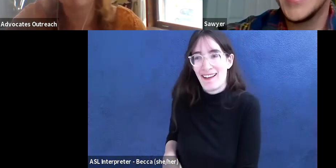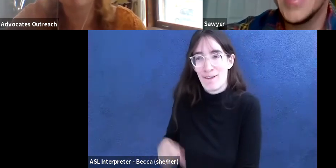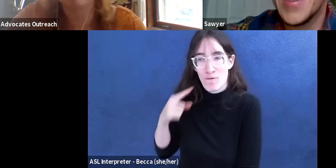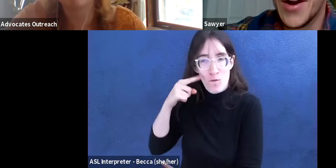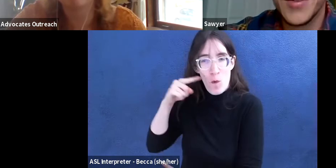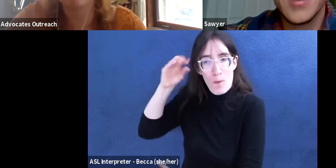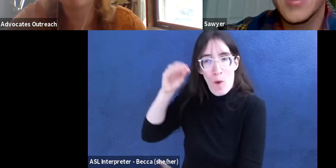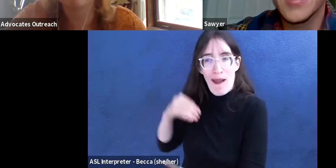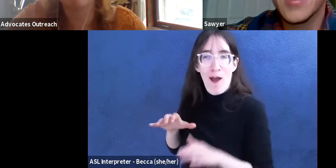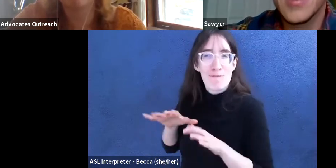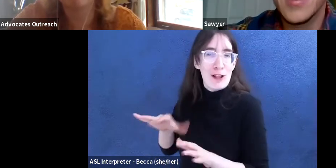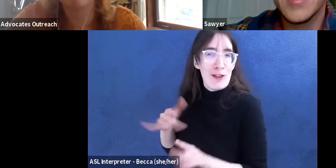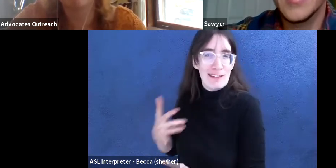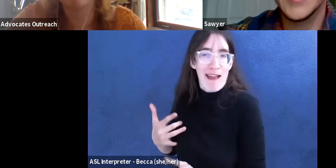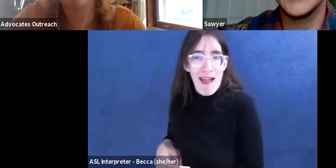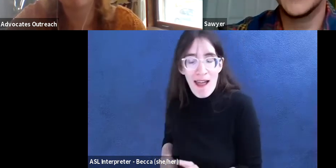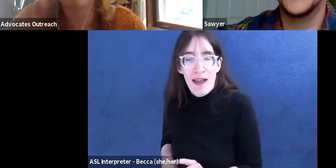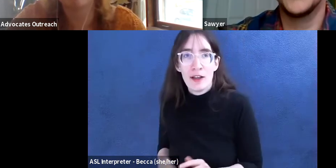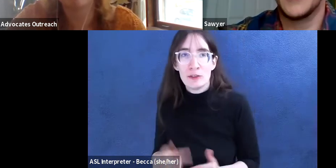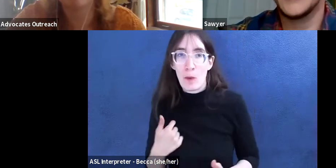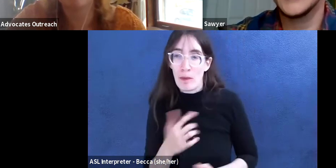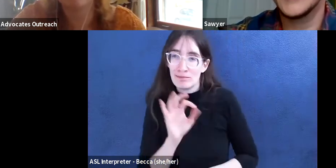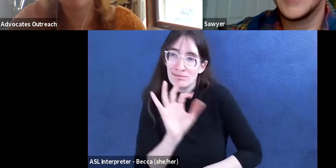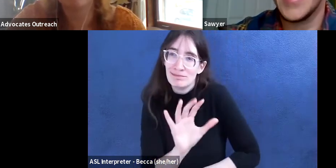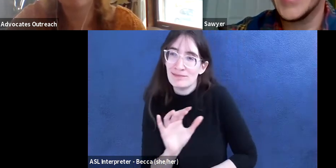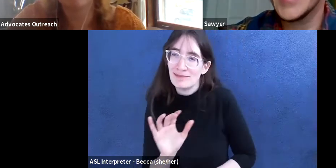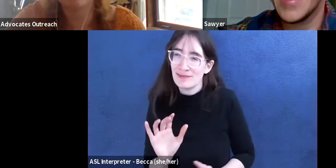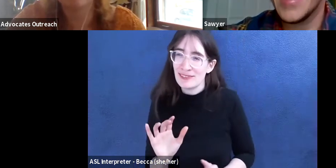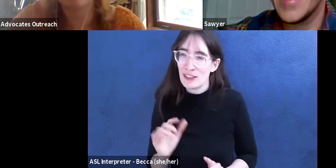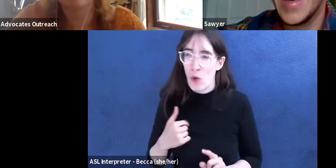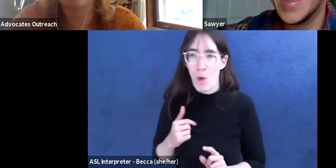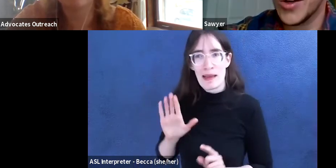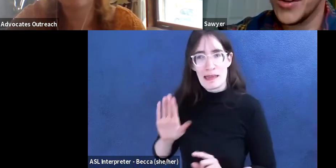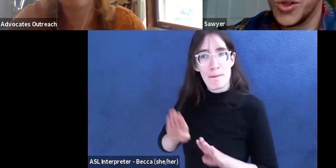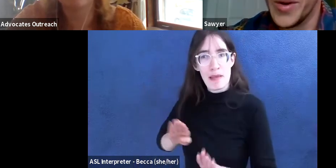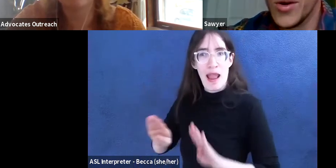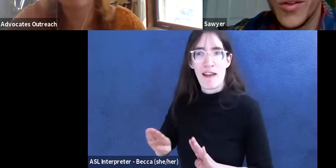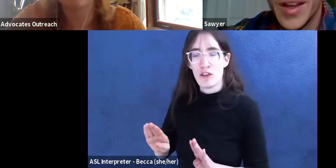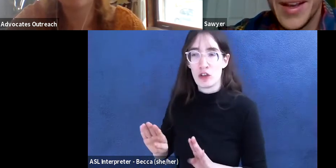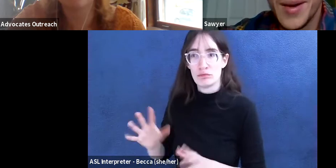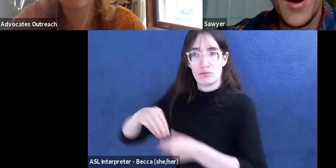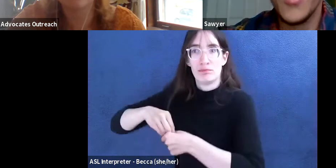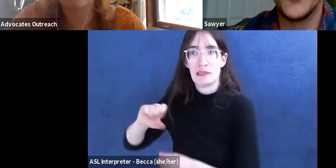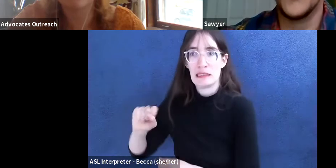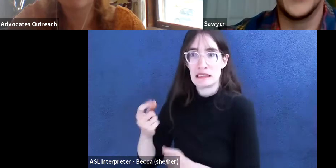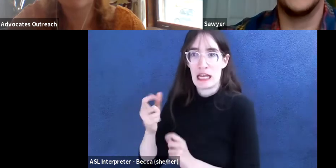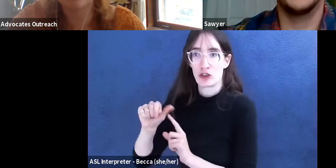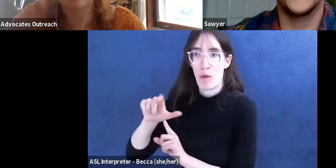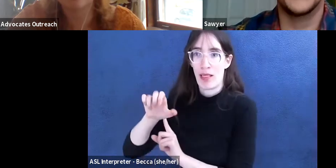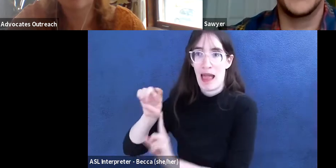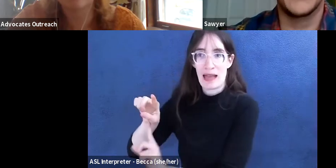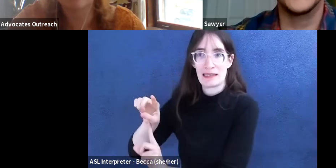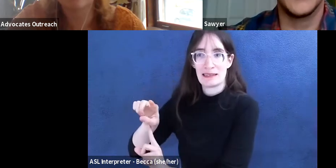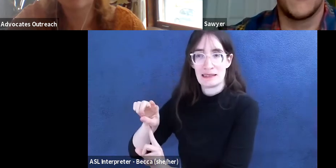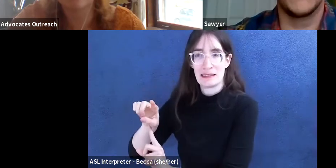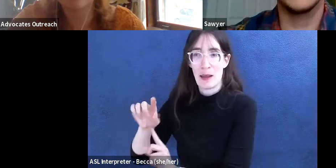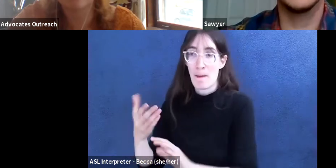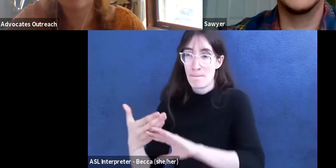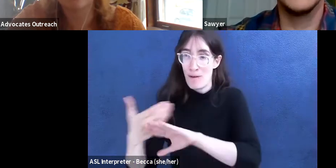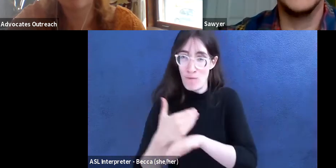will feel nervous to bring that up. And so even if you've like